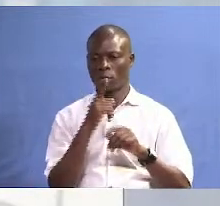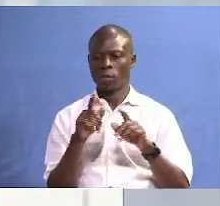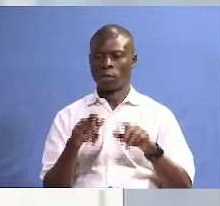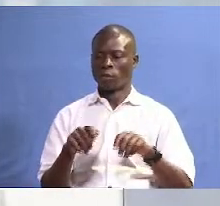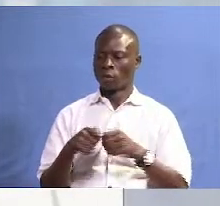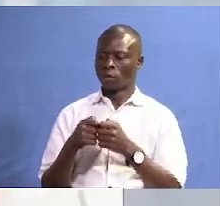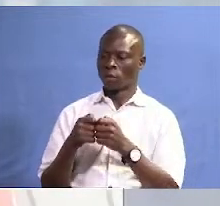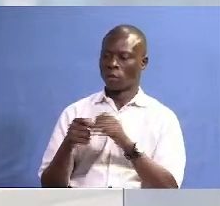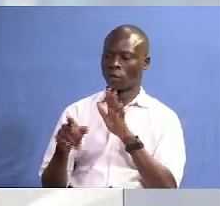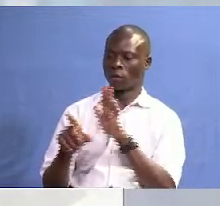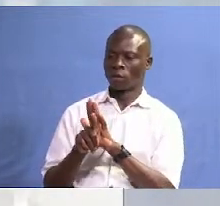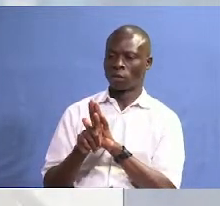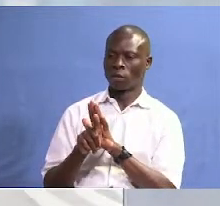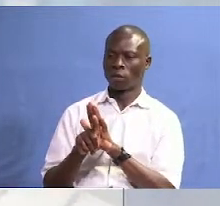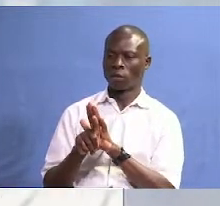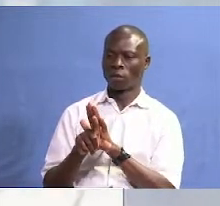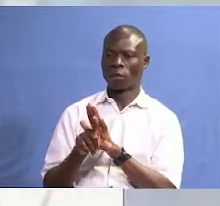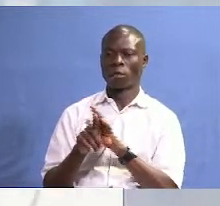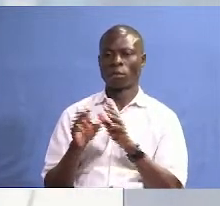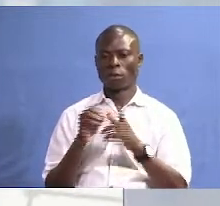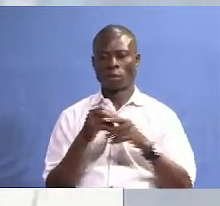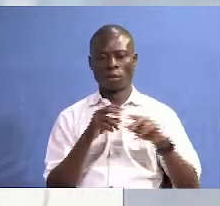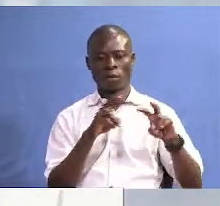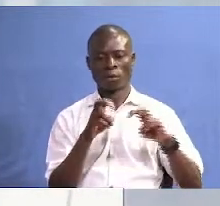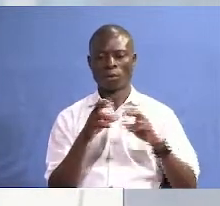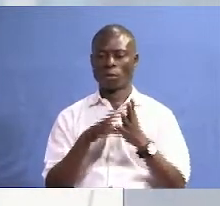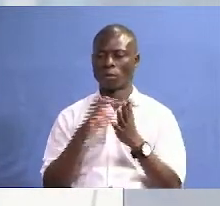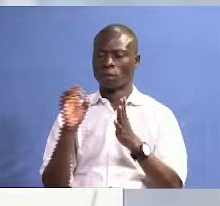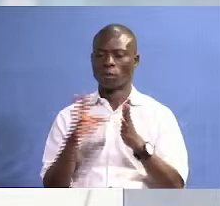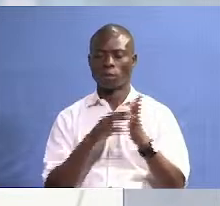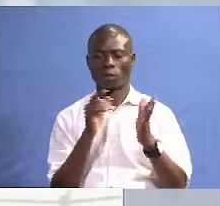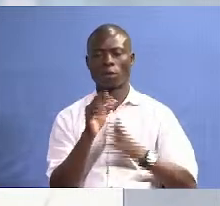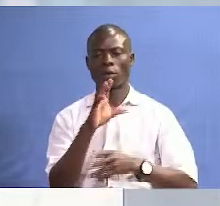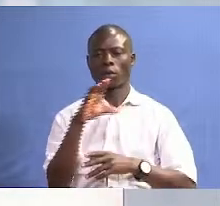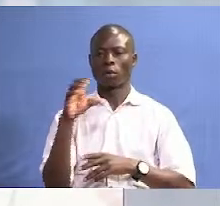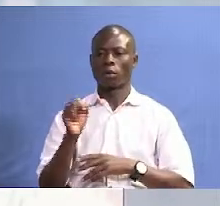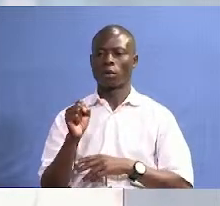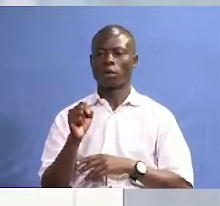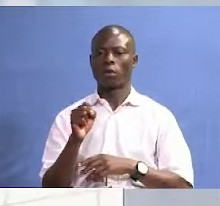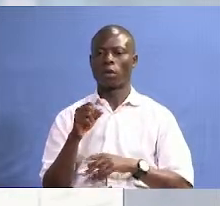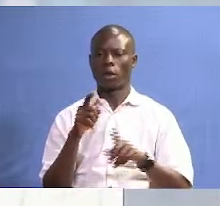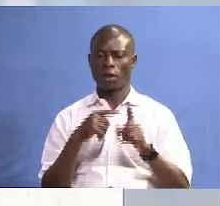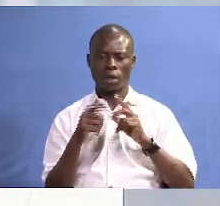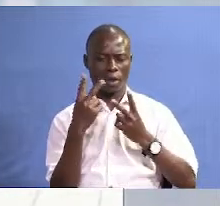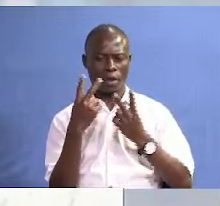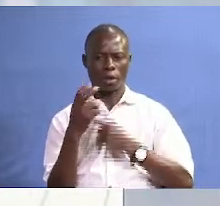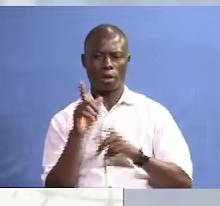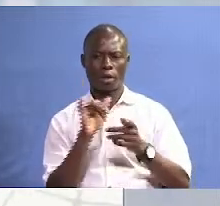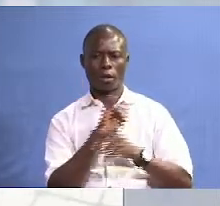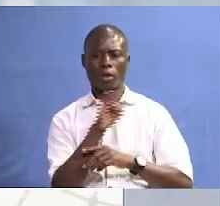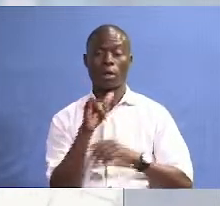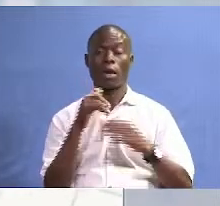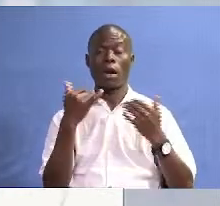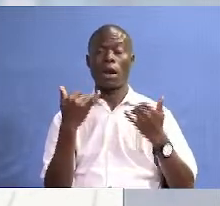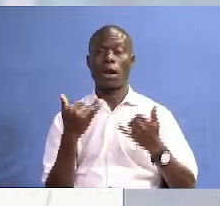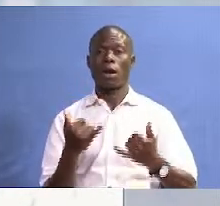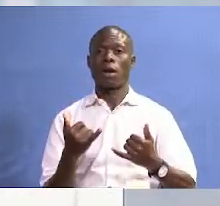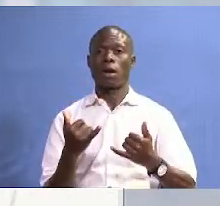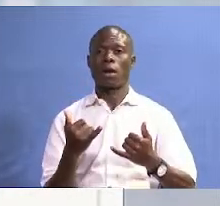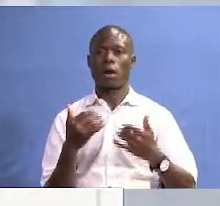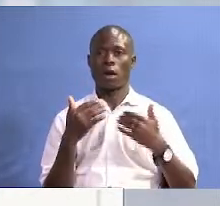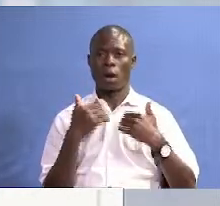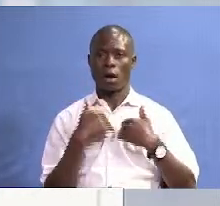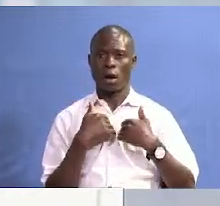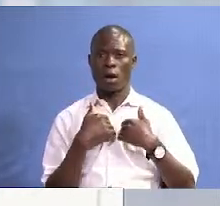law in sacking his cabinet, now that is into perspective. And of course, now for